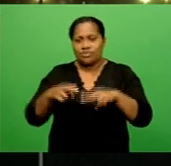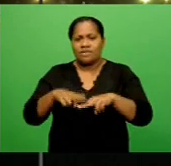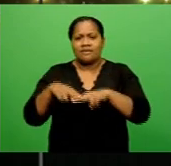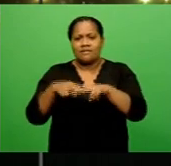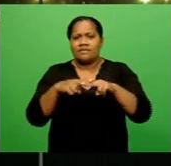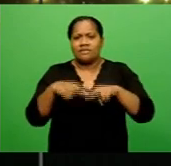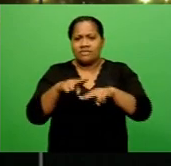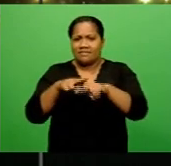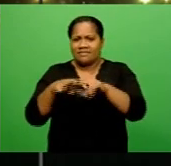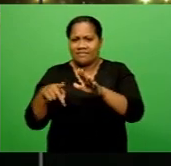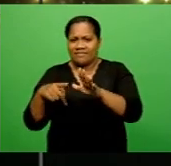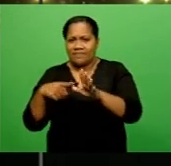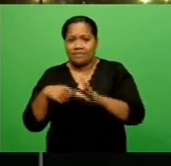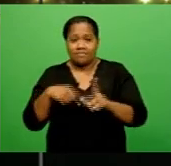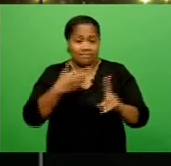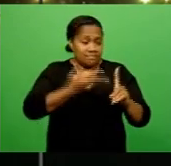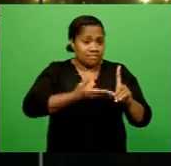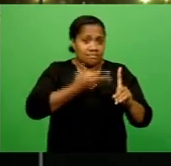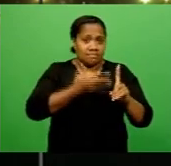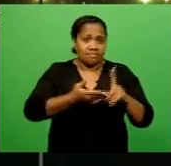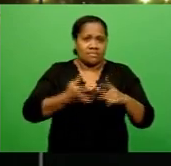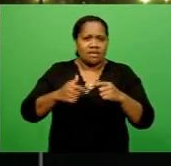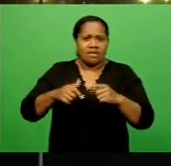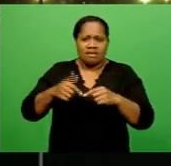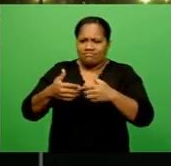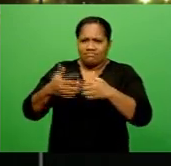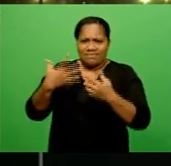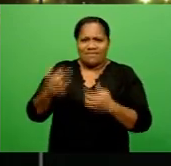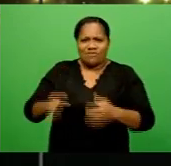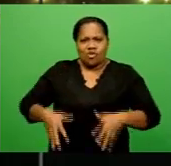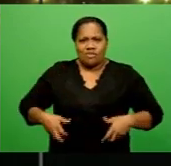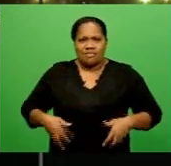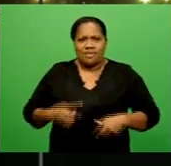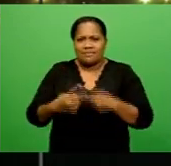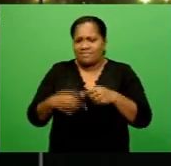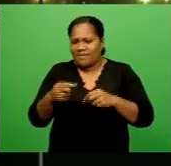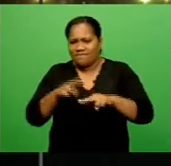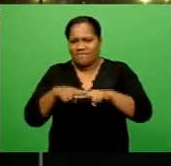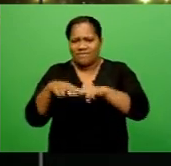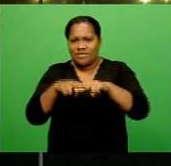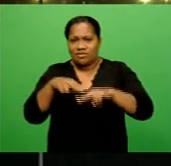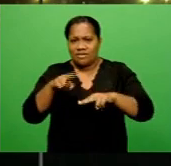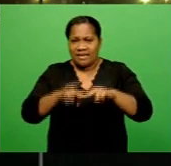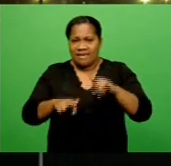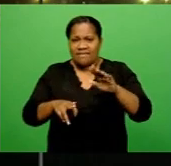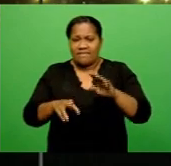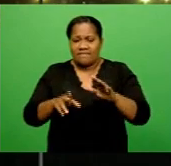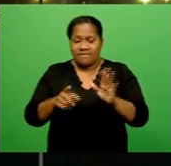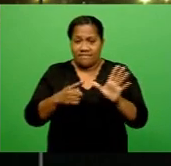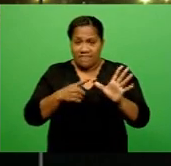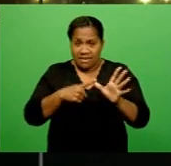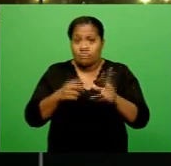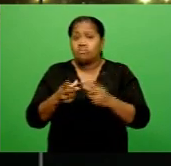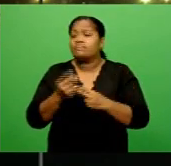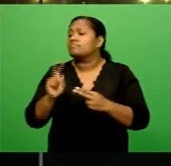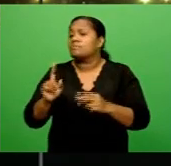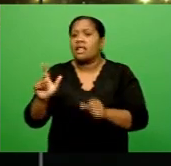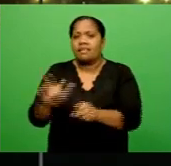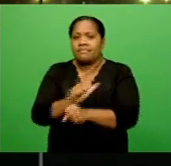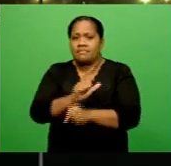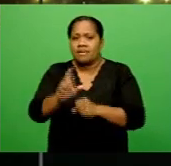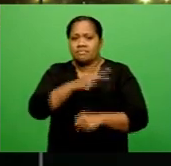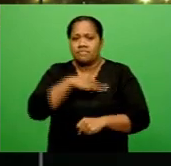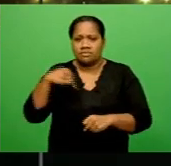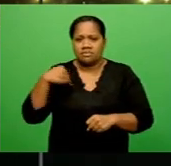Kumar had lodged a complaint against Fiji FA with the Labour Ministry, claiming he was owed money. However, Kumar claims he